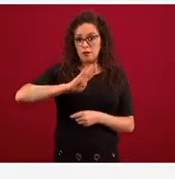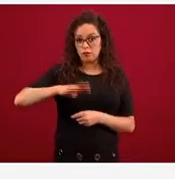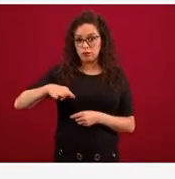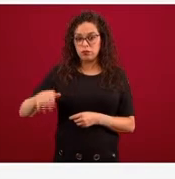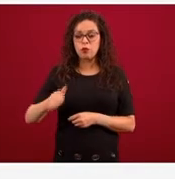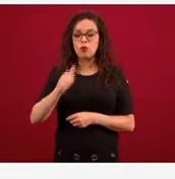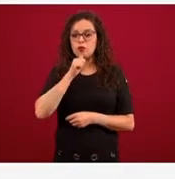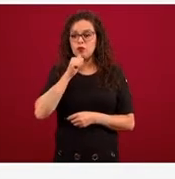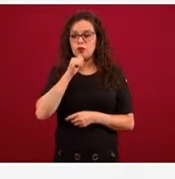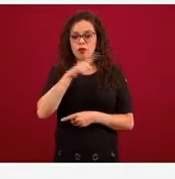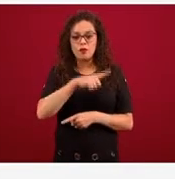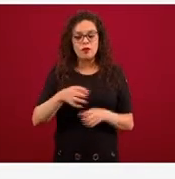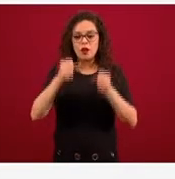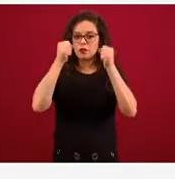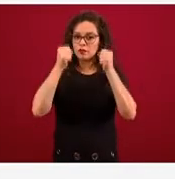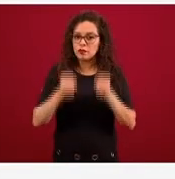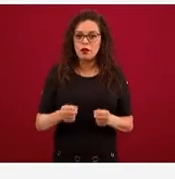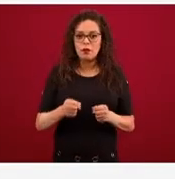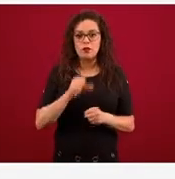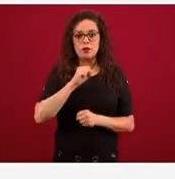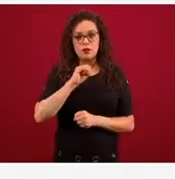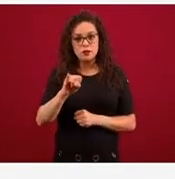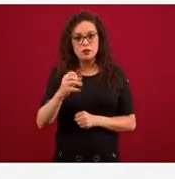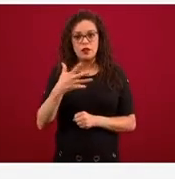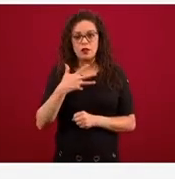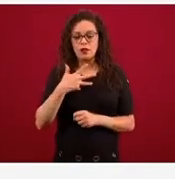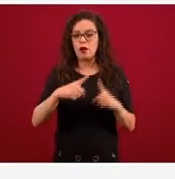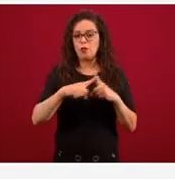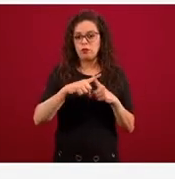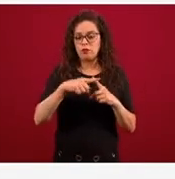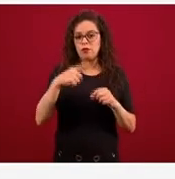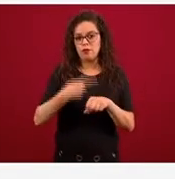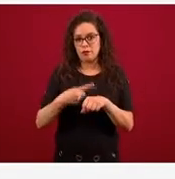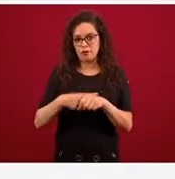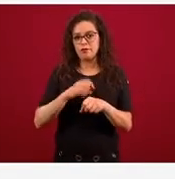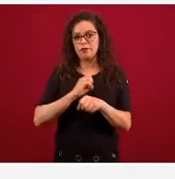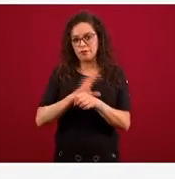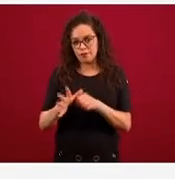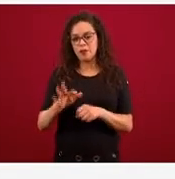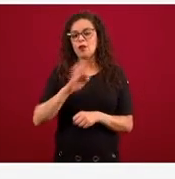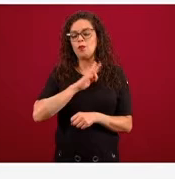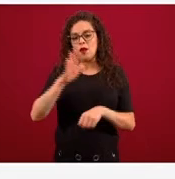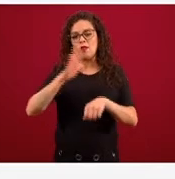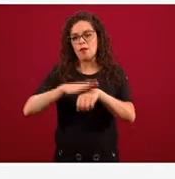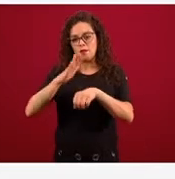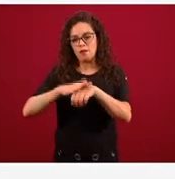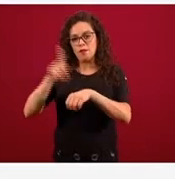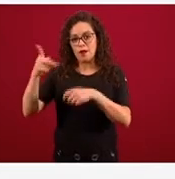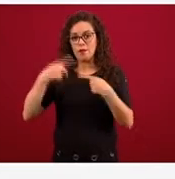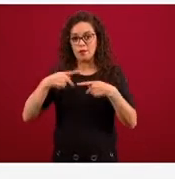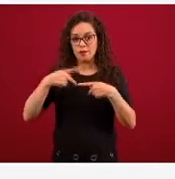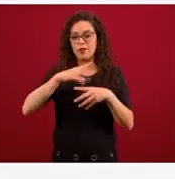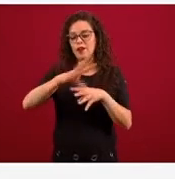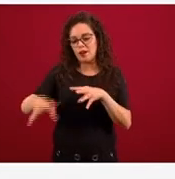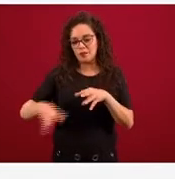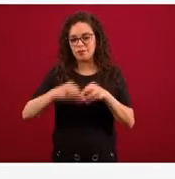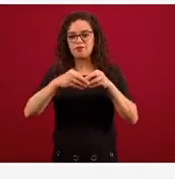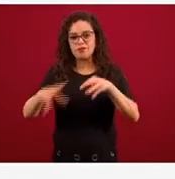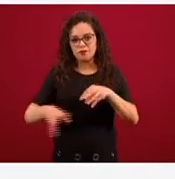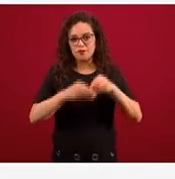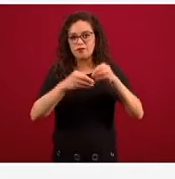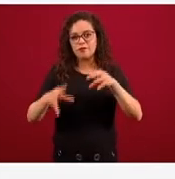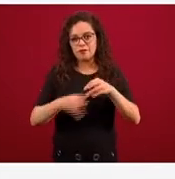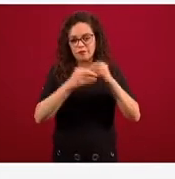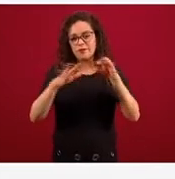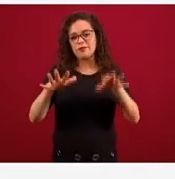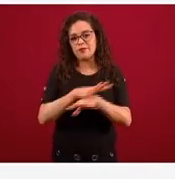So, in terms of la that carga de actual defunción de number la of cual deaths, podría it might todavía be more. The sumarse gray cada uno is suspect de los cases that have estados, not y yet que en su been momento